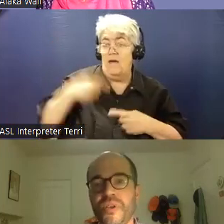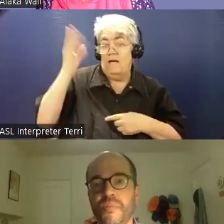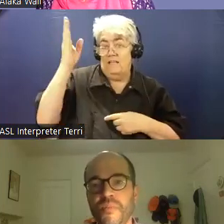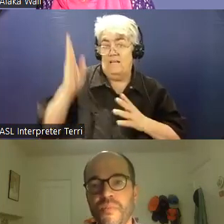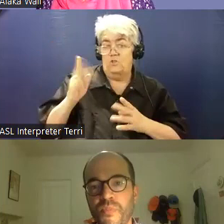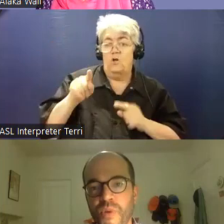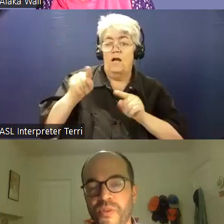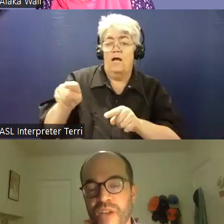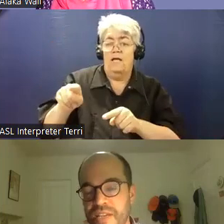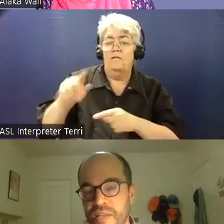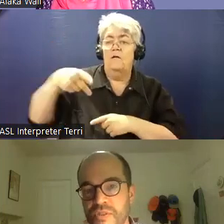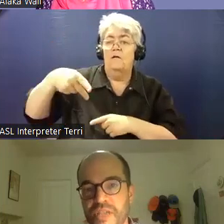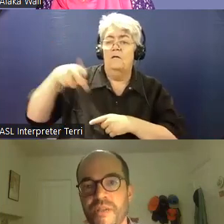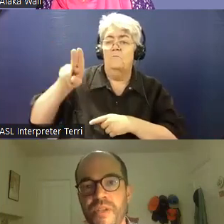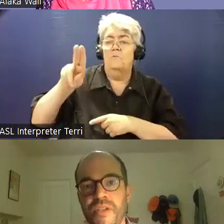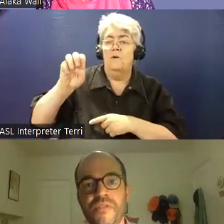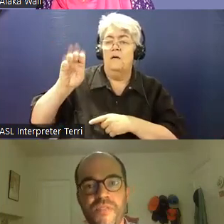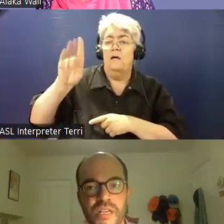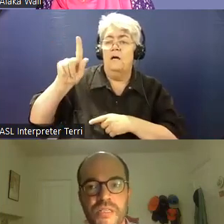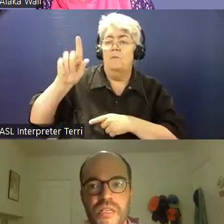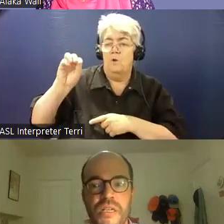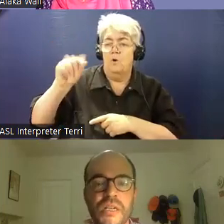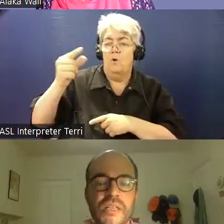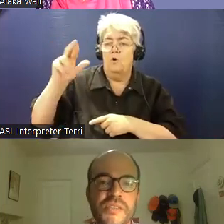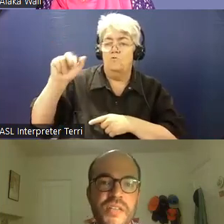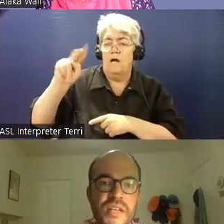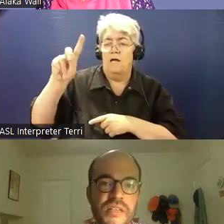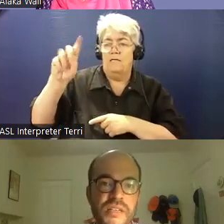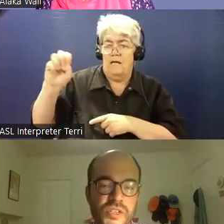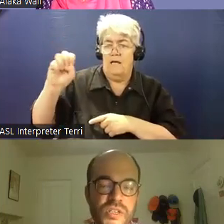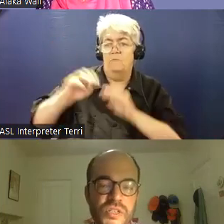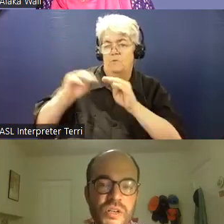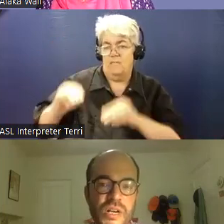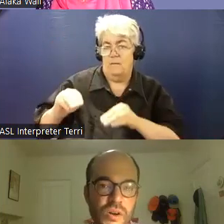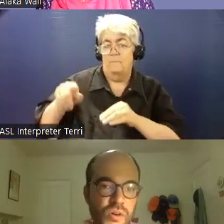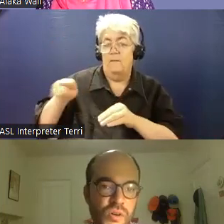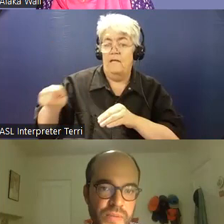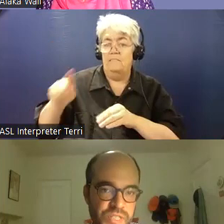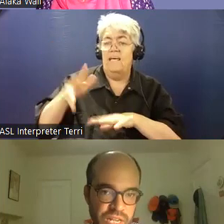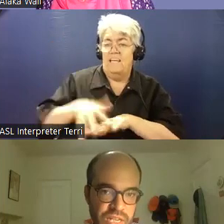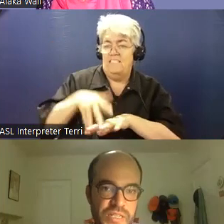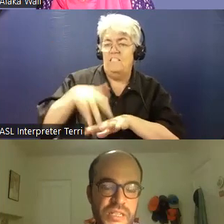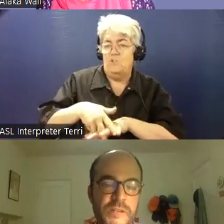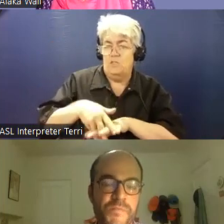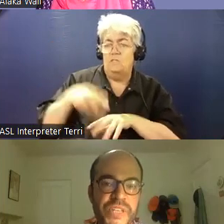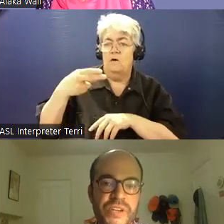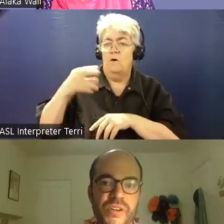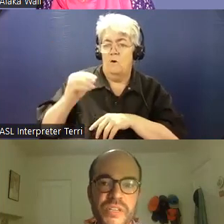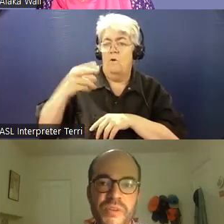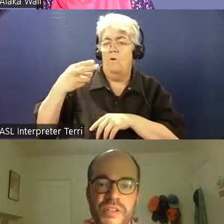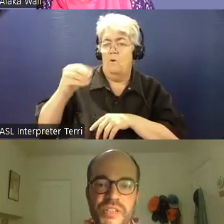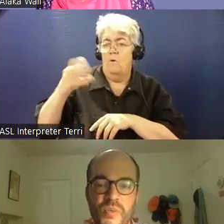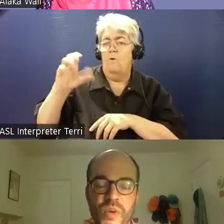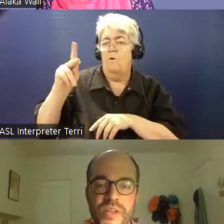called the Pueblo Grande Museum here in Phoenix. That's an indigenous Hohokam site here